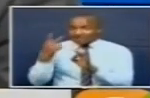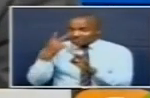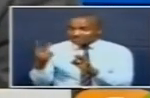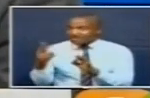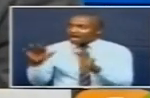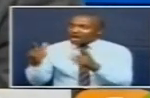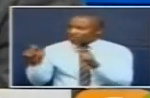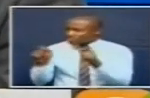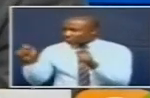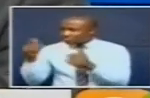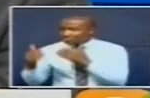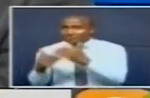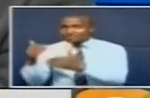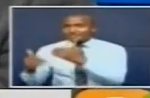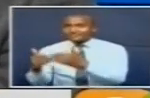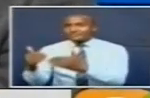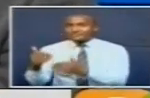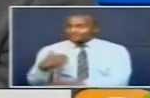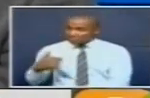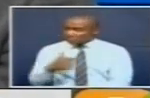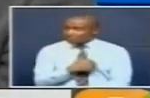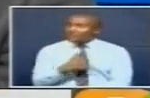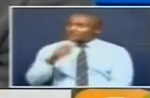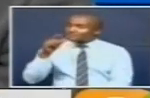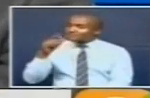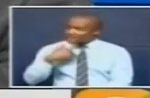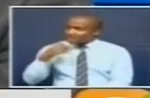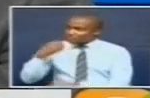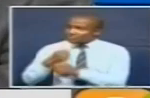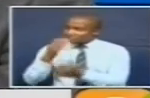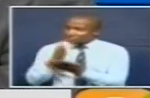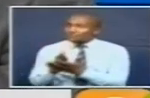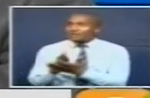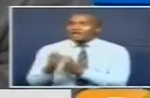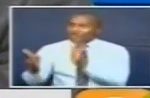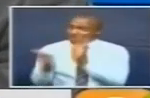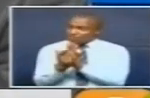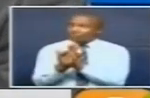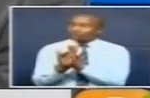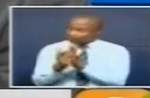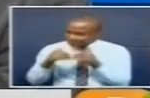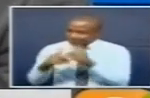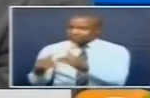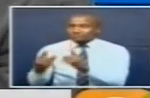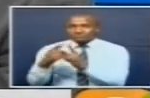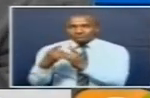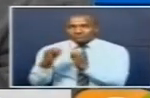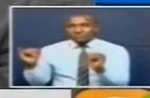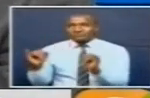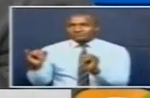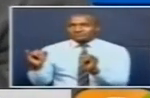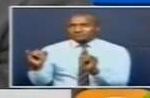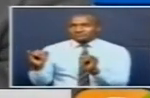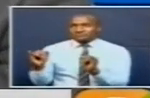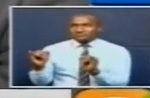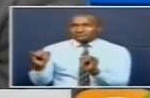the process, the thing is that we had to make sure that we fulfill our legal obligation legally. Okay. And